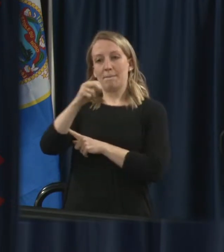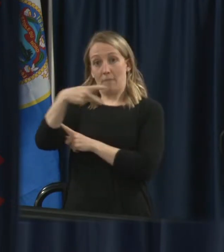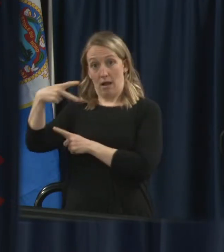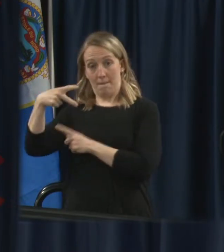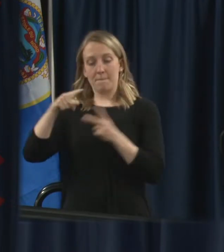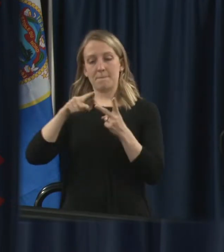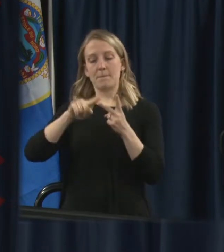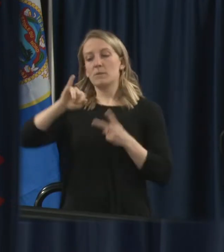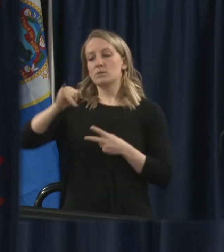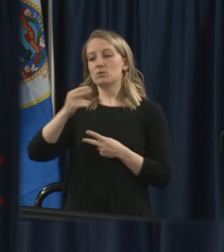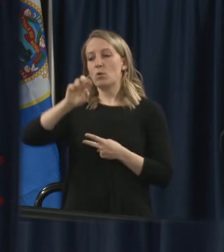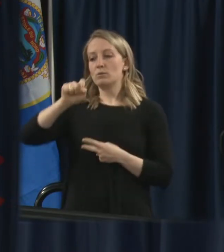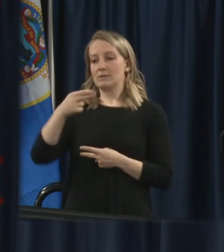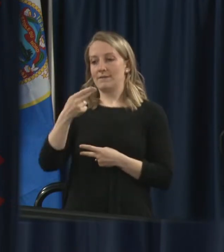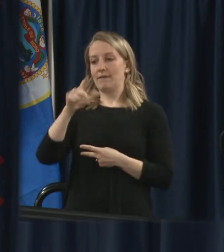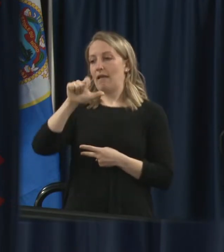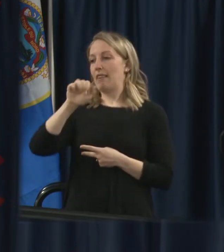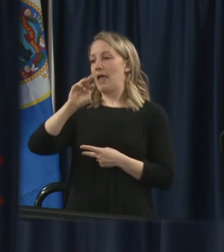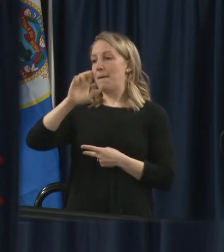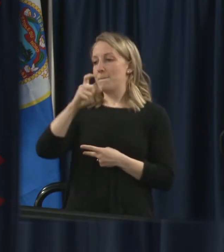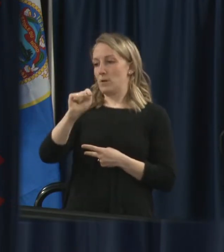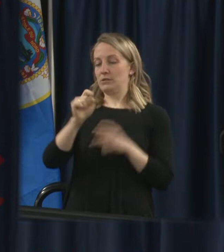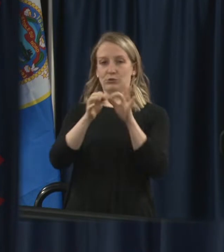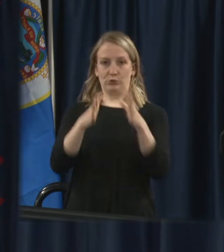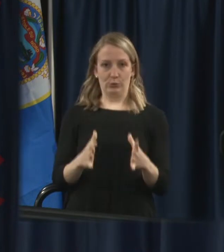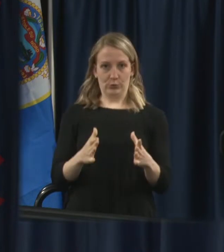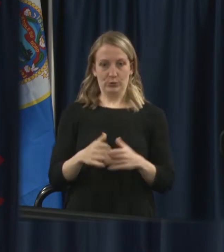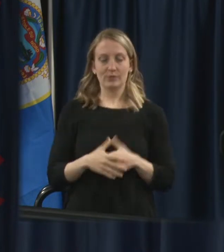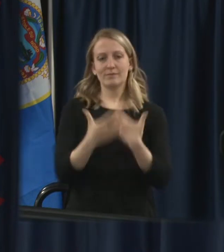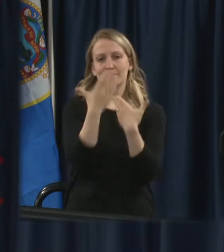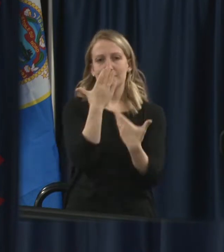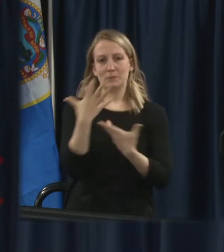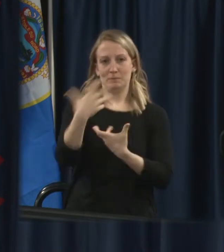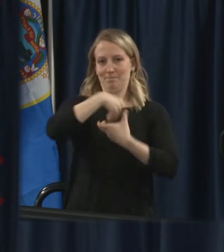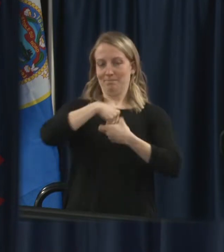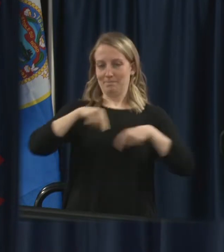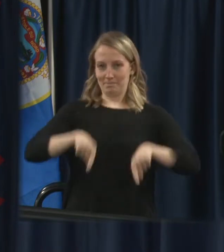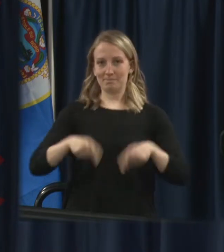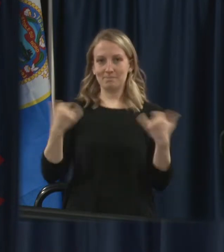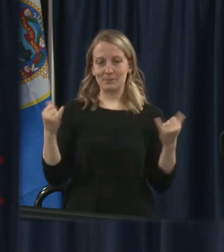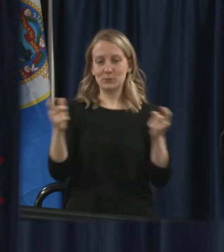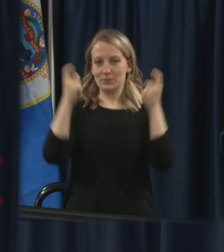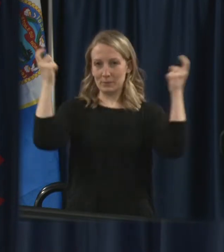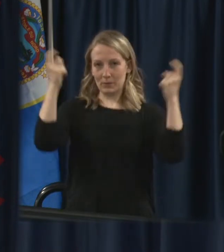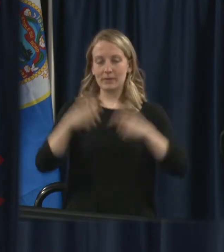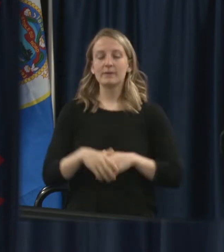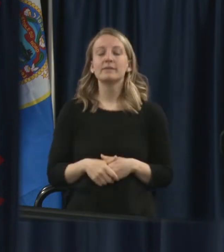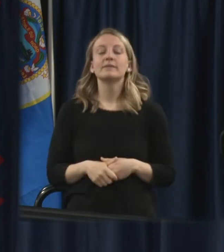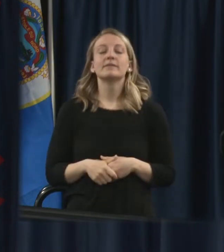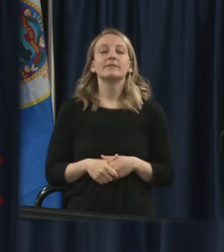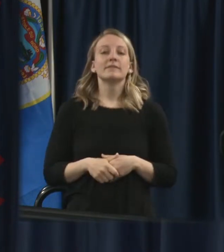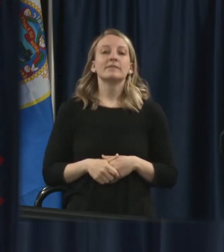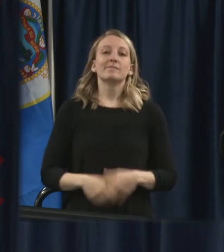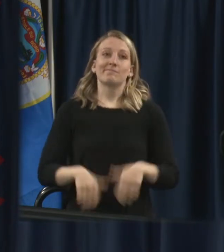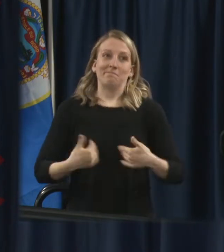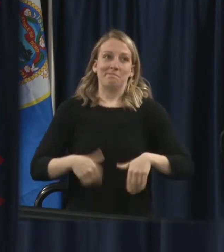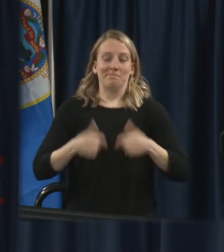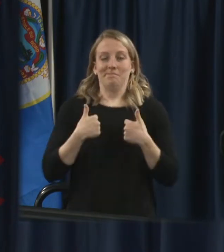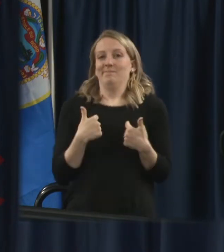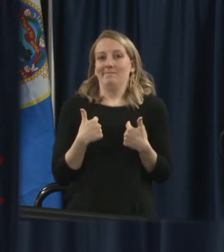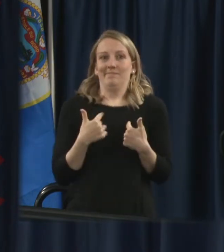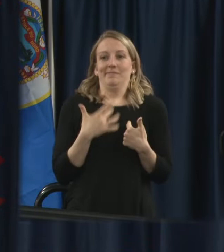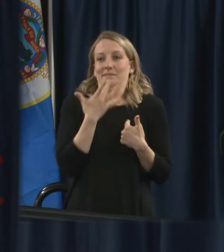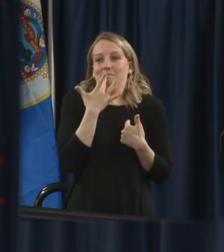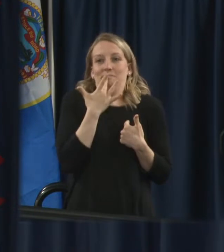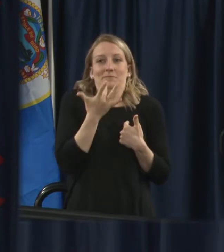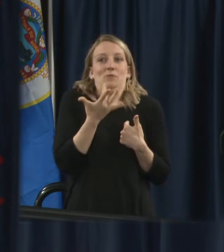will be interpreting for us. Thank you all for your participation in today's ceremonies. I'm also truly fortunate to